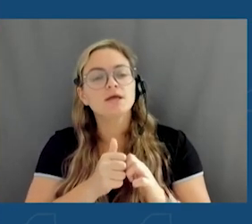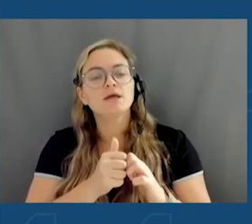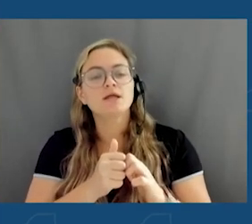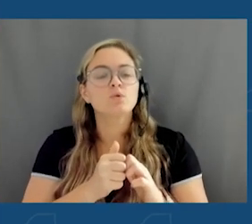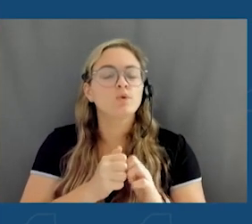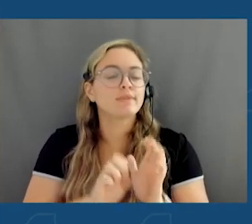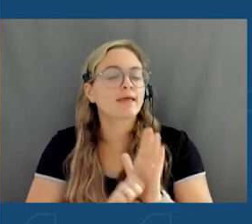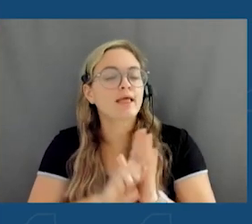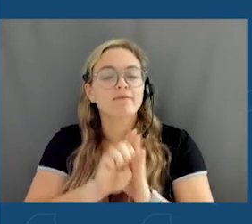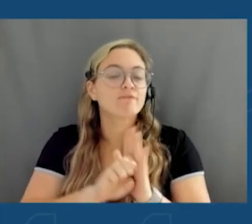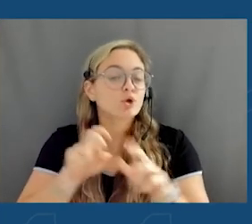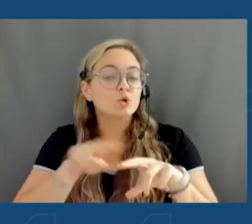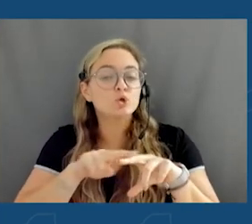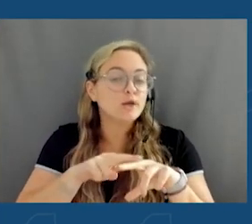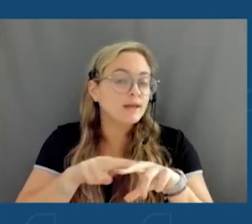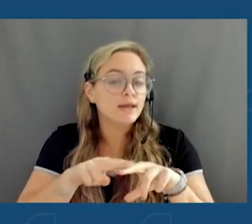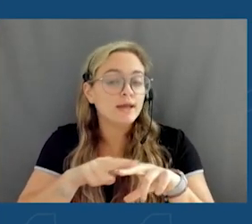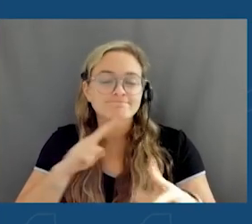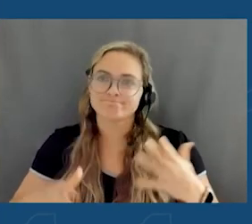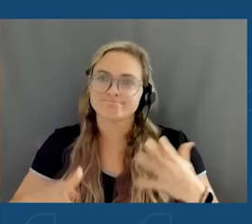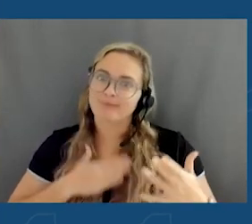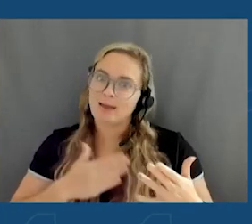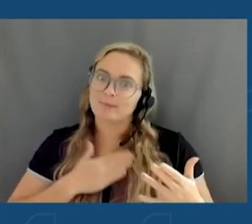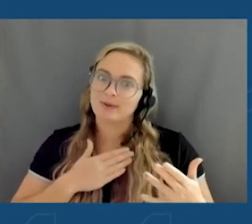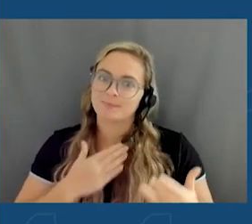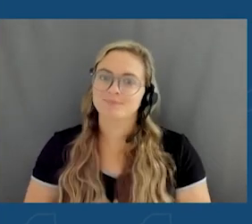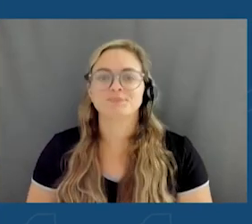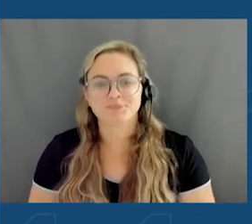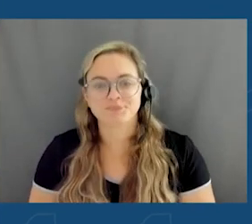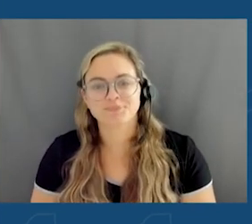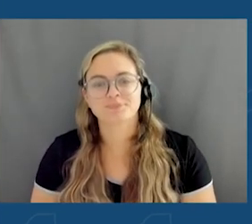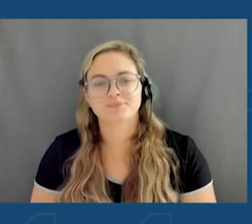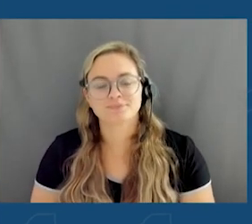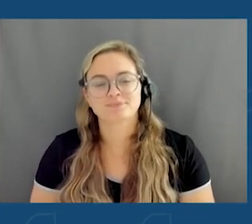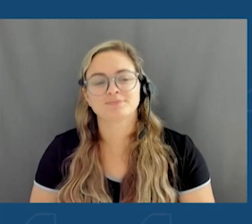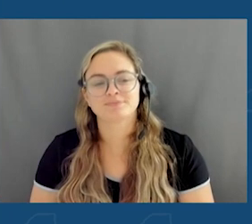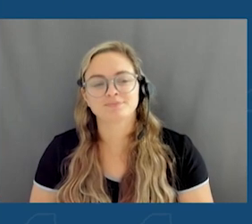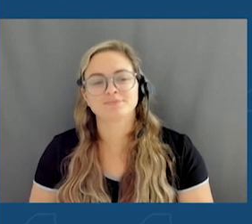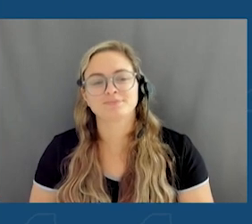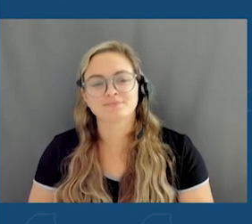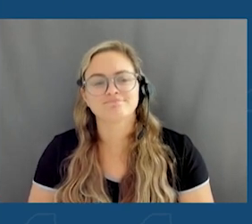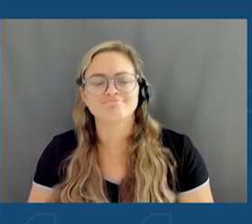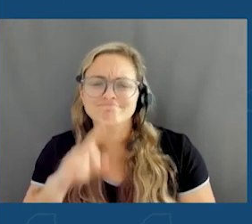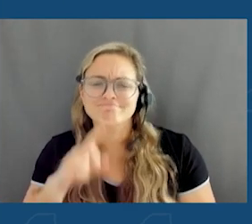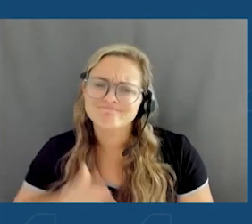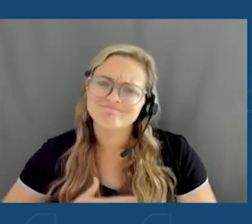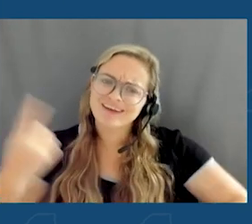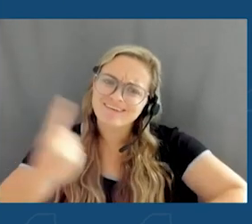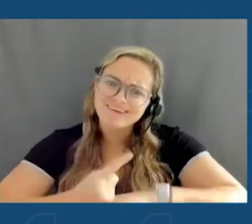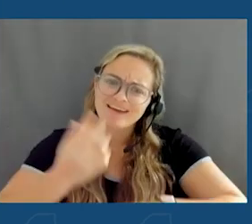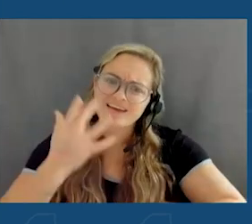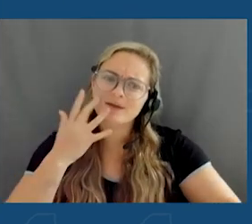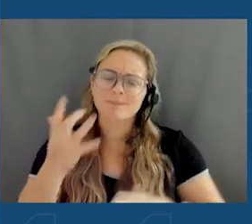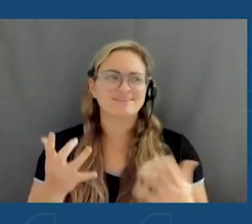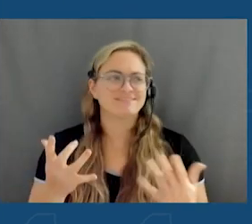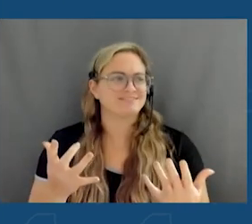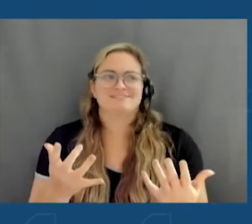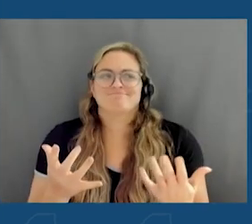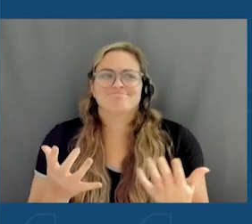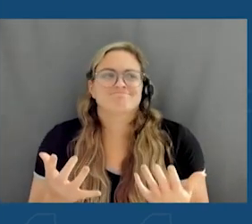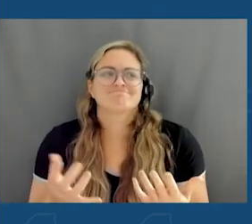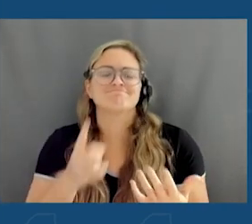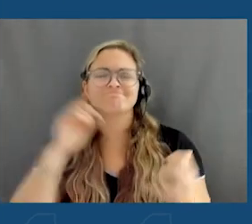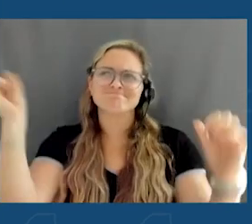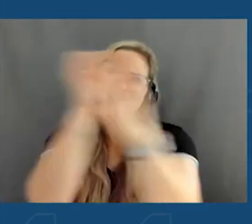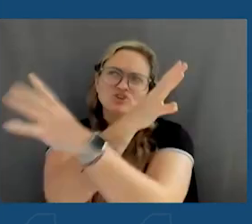I'm incredibly happy. And this is a joyous day because this is a real dream come